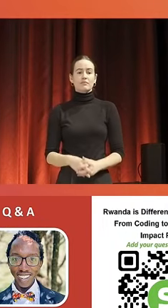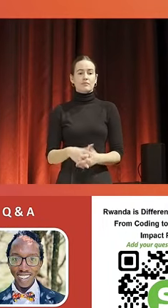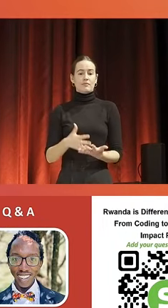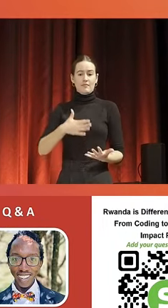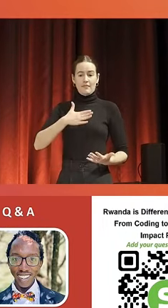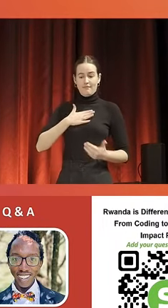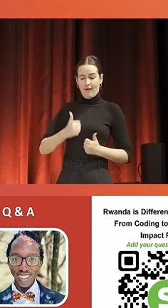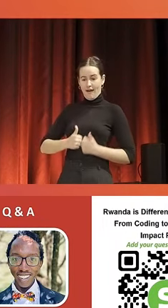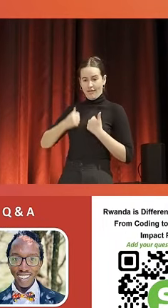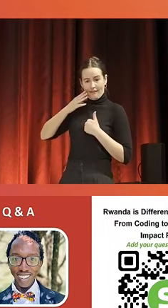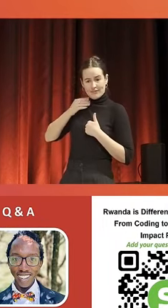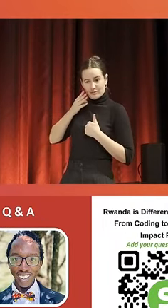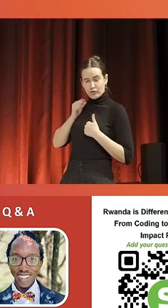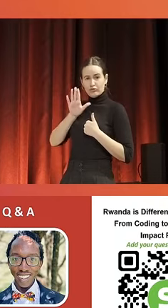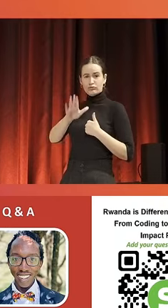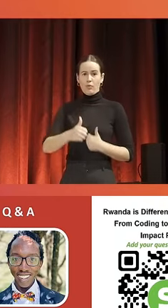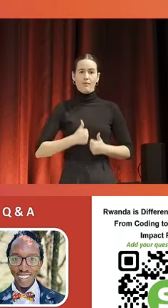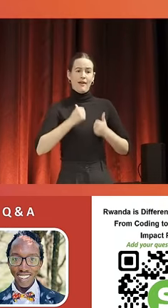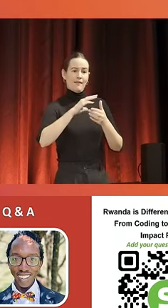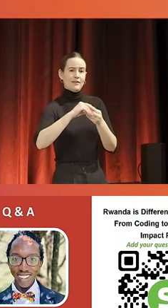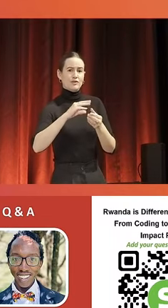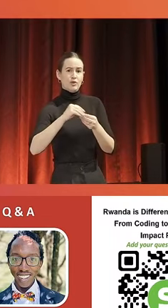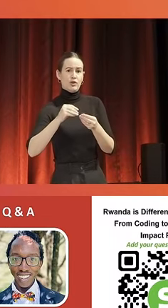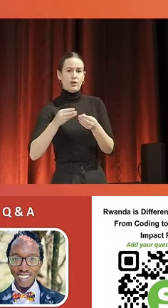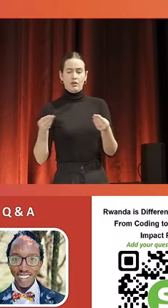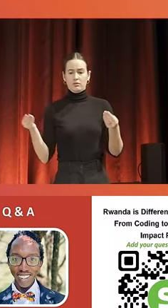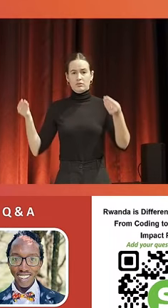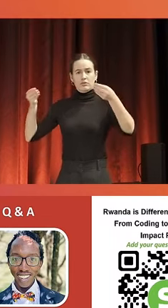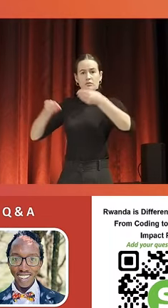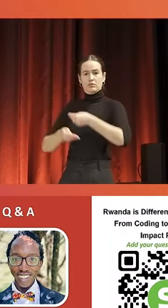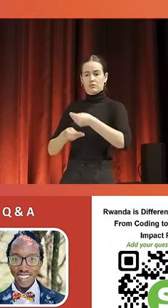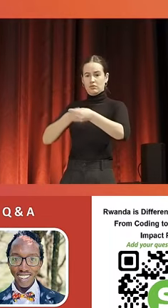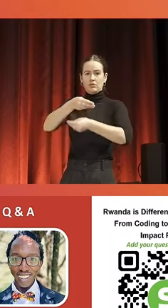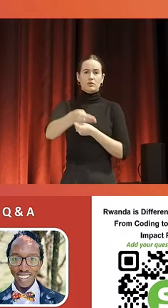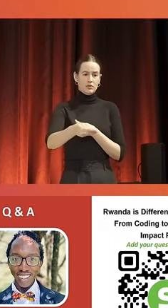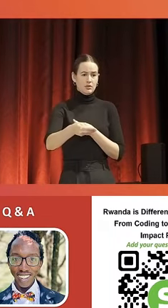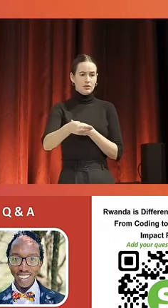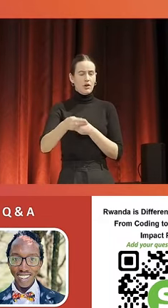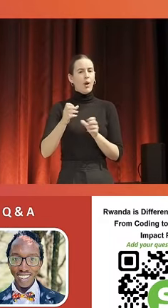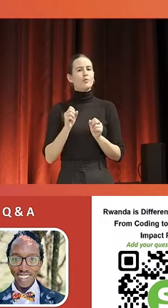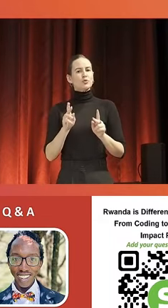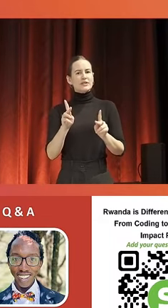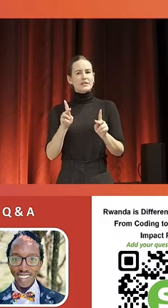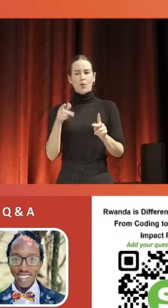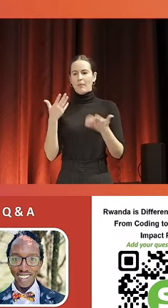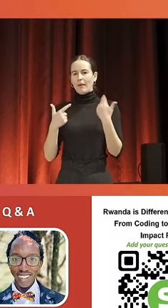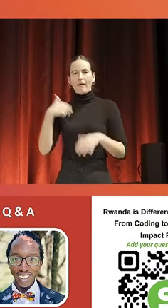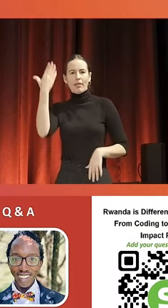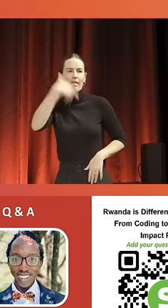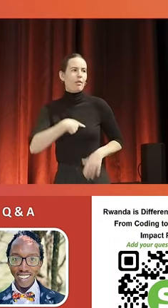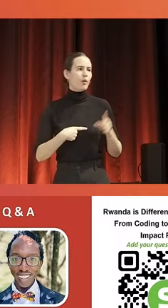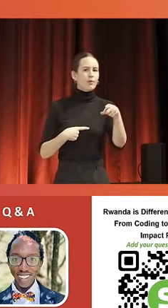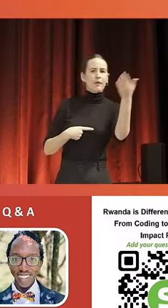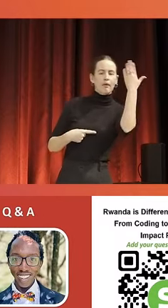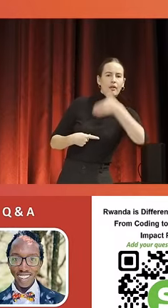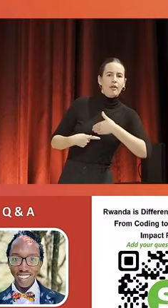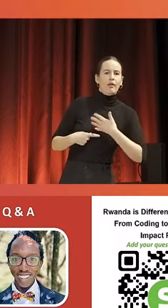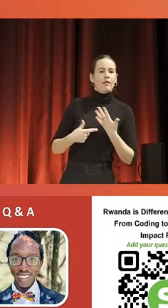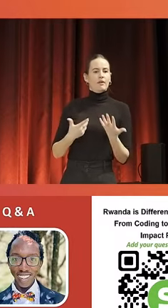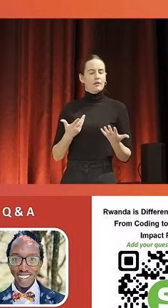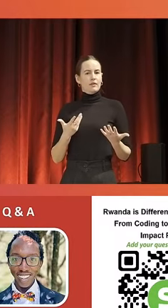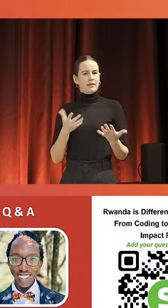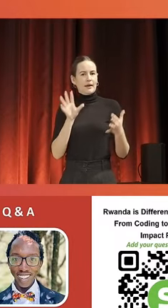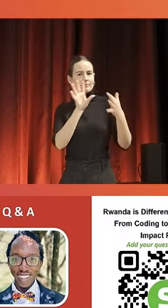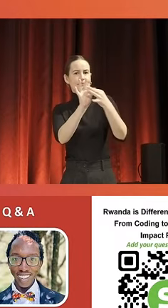are, can give us an opportunity to see something that others might miss. And I believe that there's